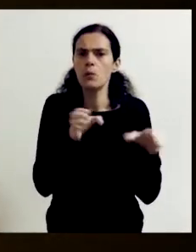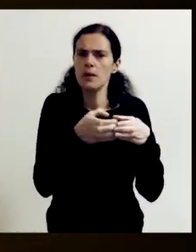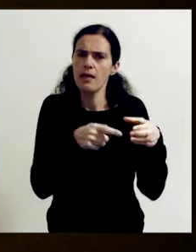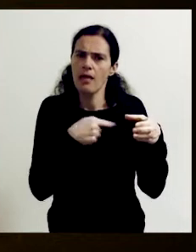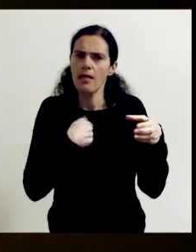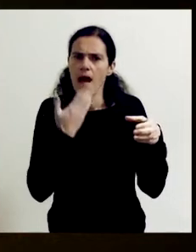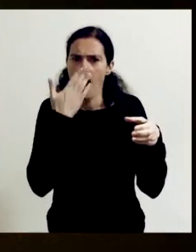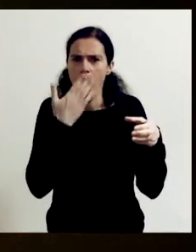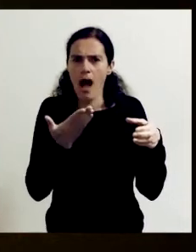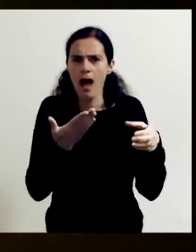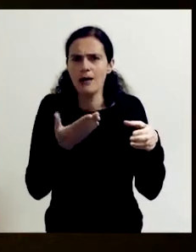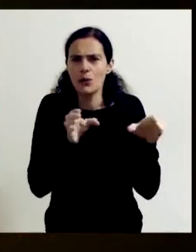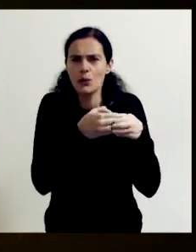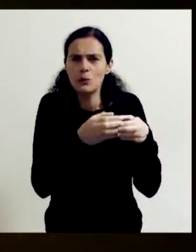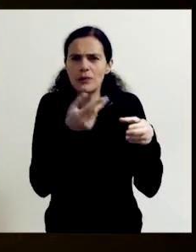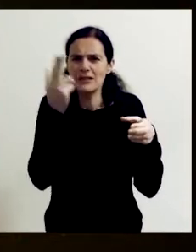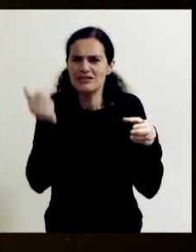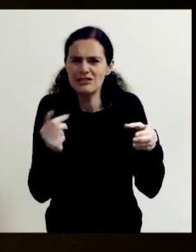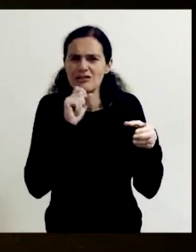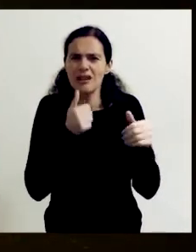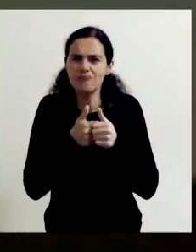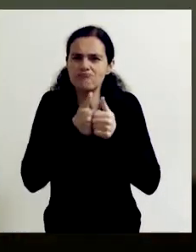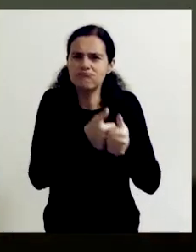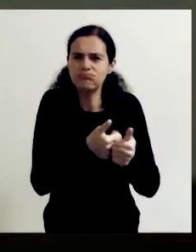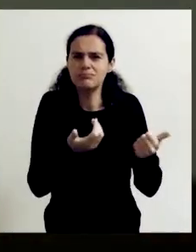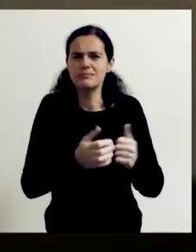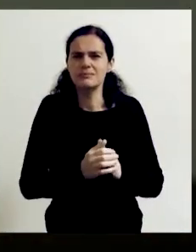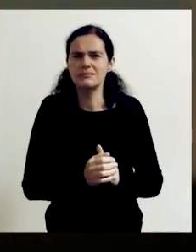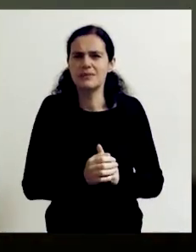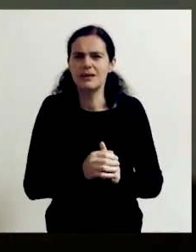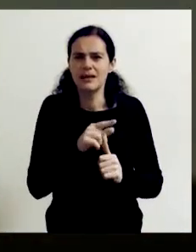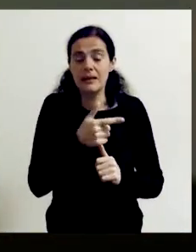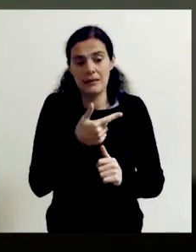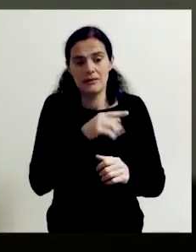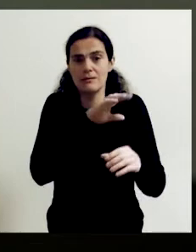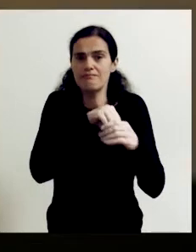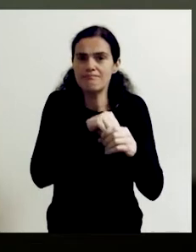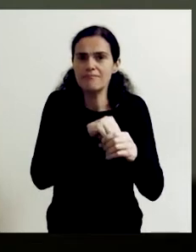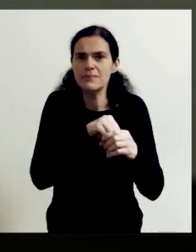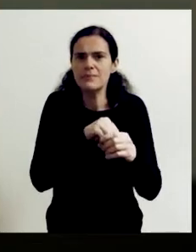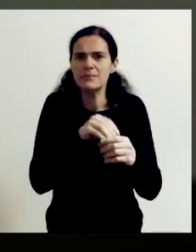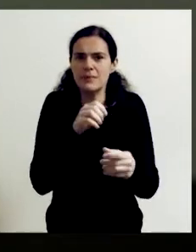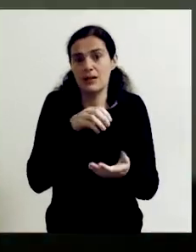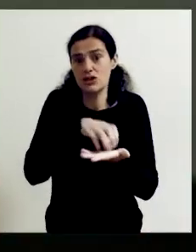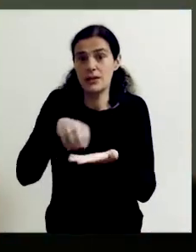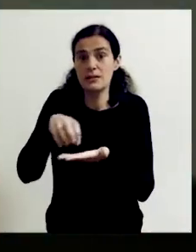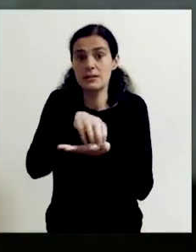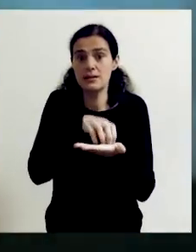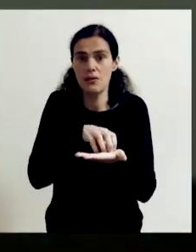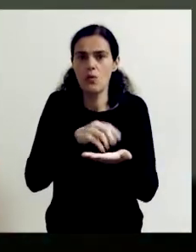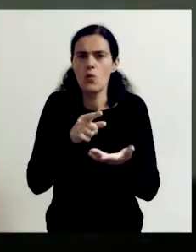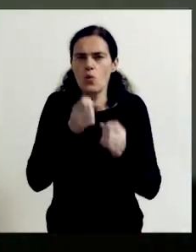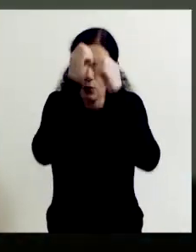a community, almost with a tribe of artists that would follow him and take part in the